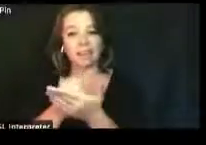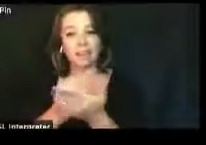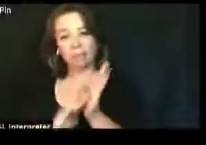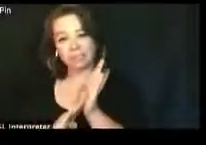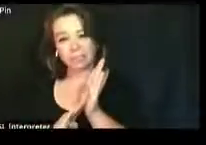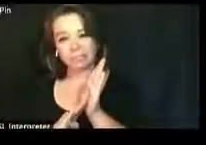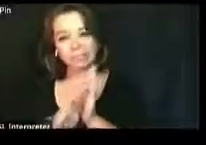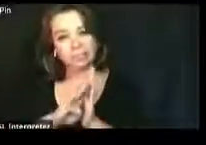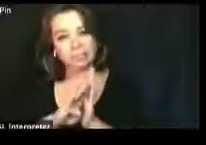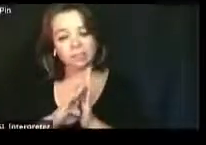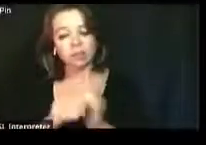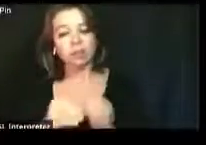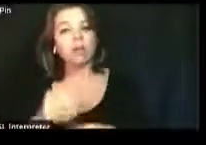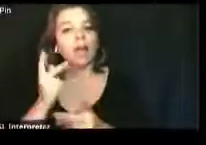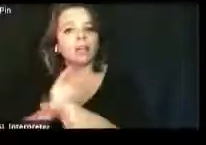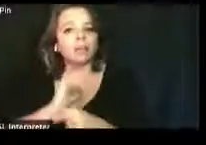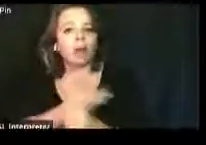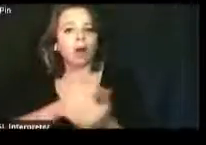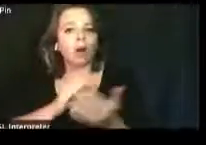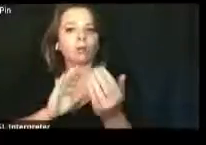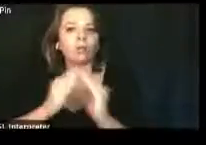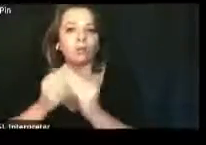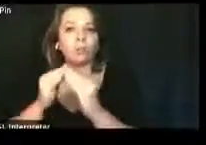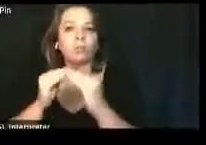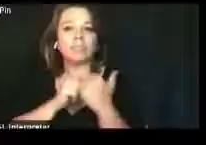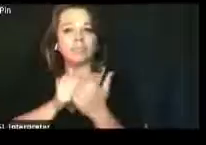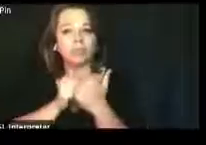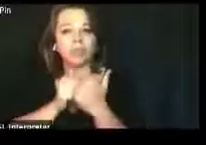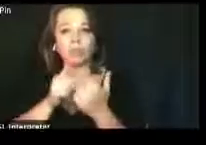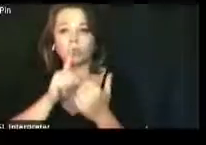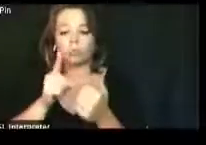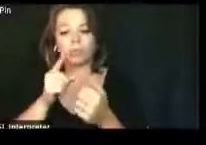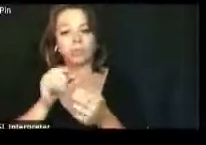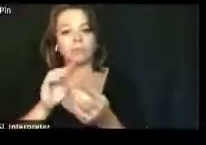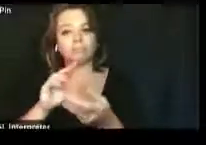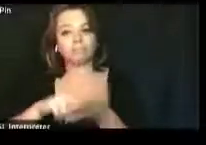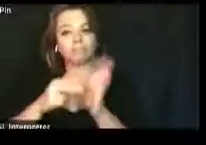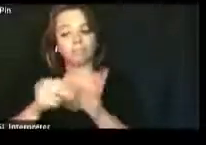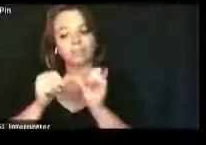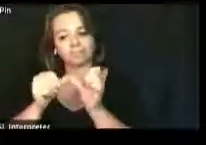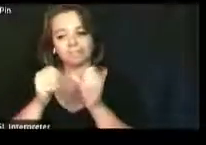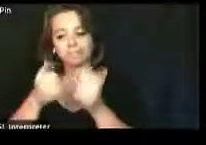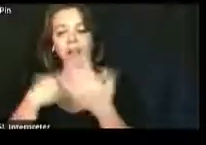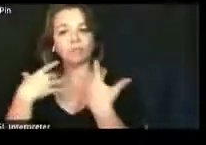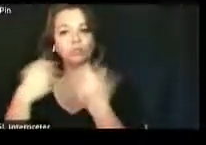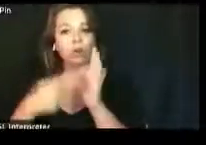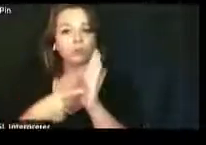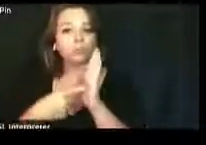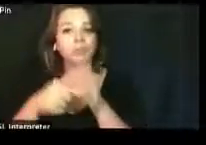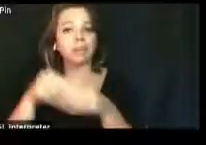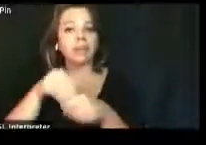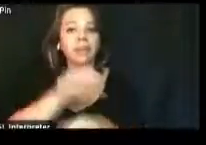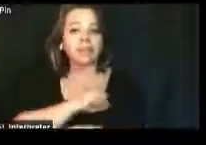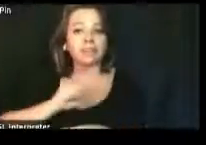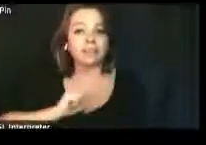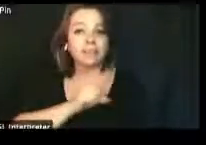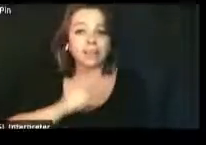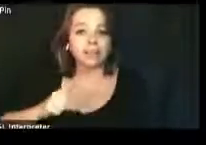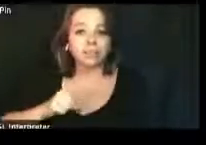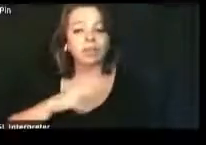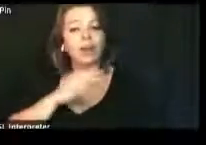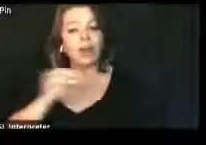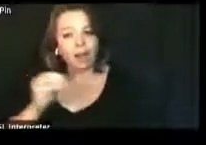community together will ensure we maintain strong representation in the state legislature and Congress to get